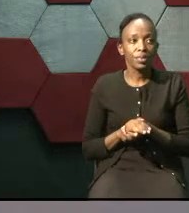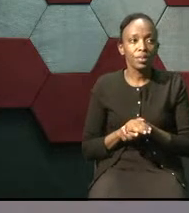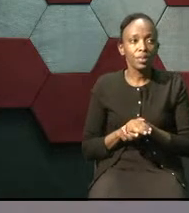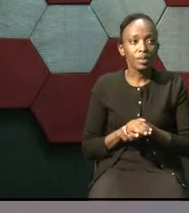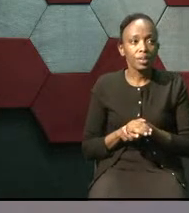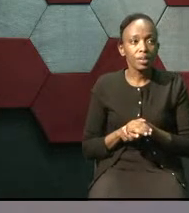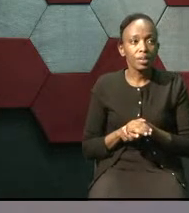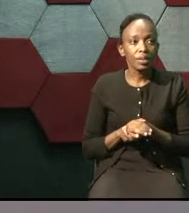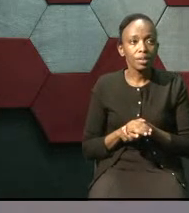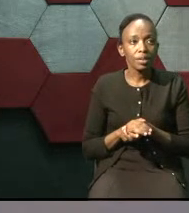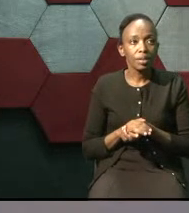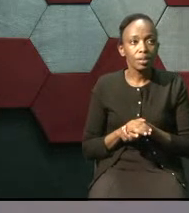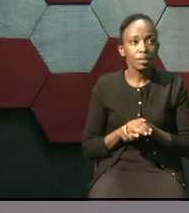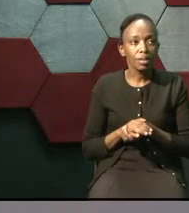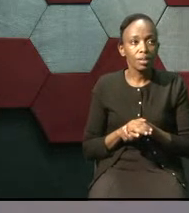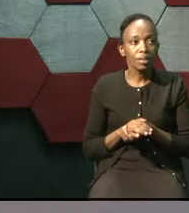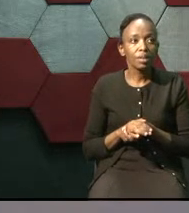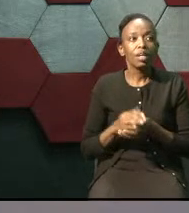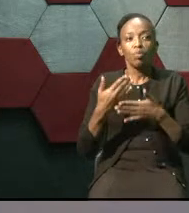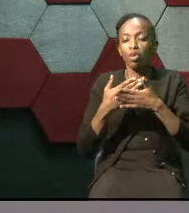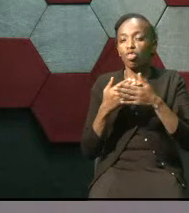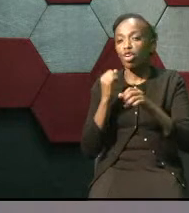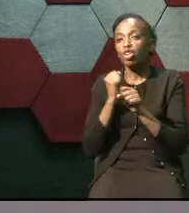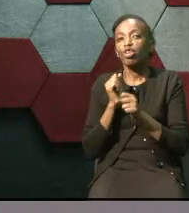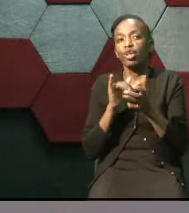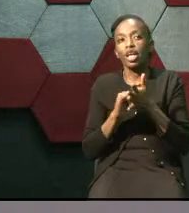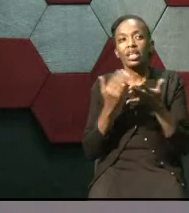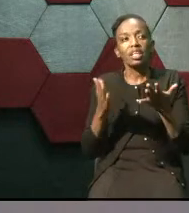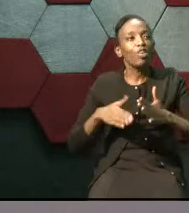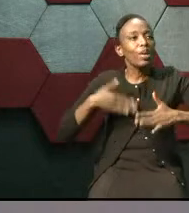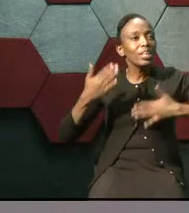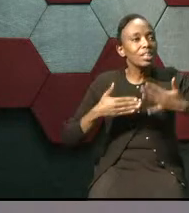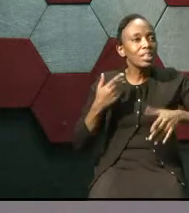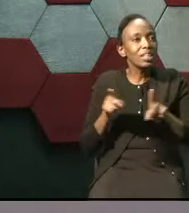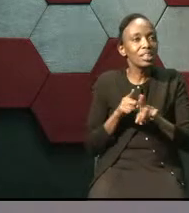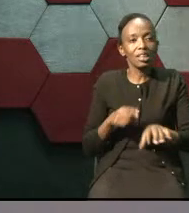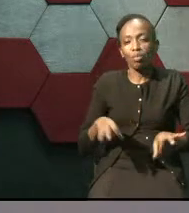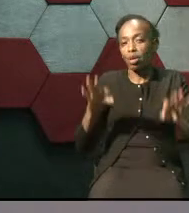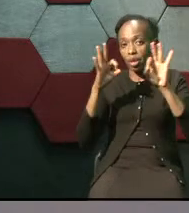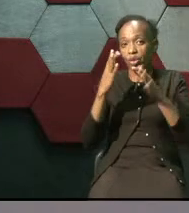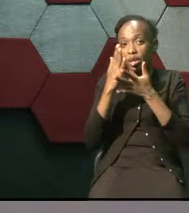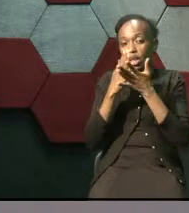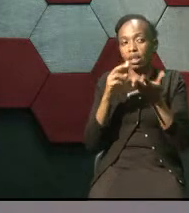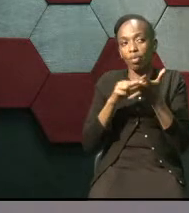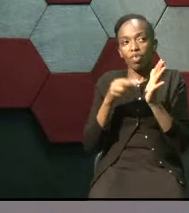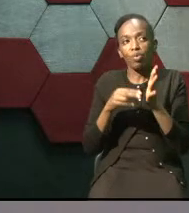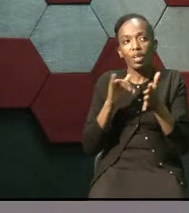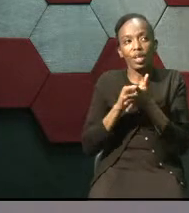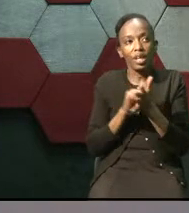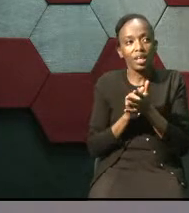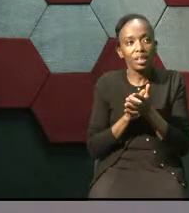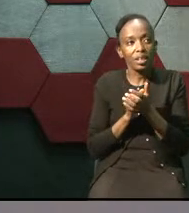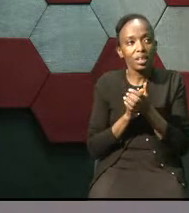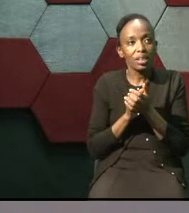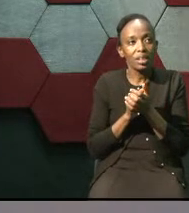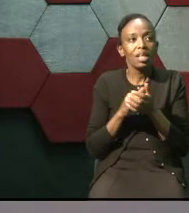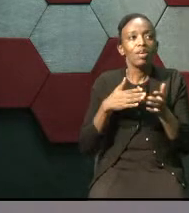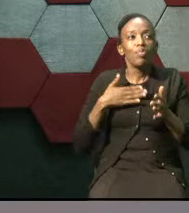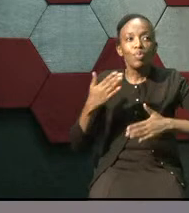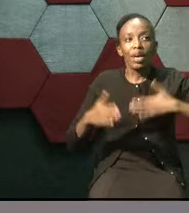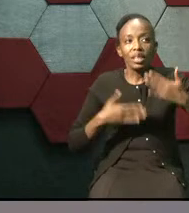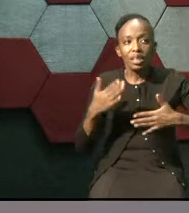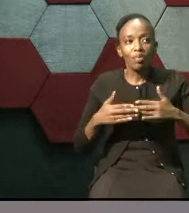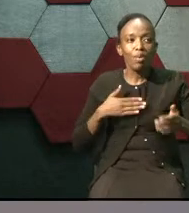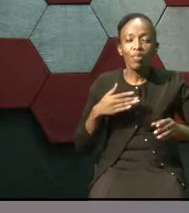give us a vote. Before you do that, Lois, how excited and impressed were you with some of the projects that we've seen? I was very excited.